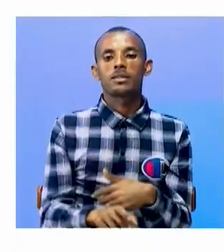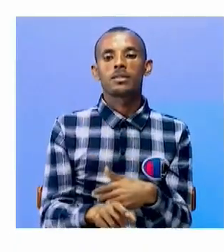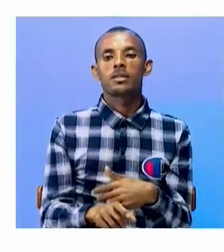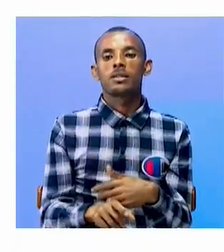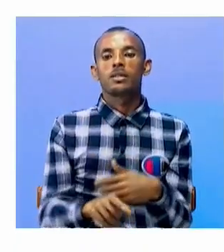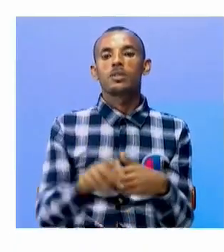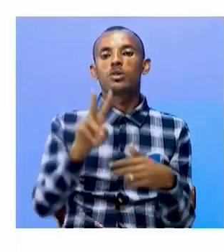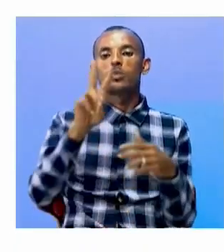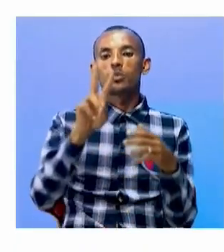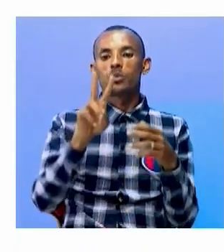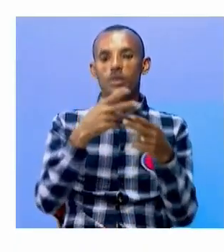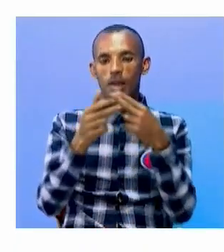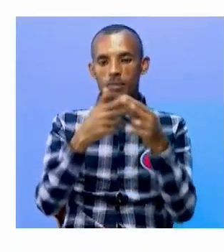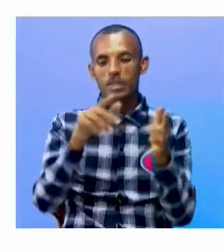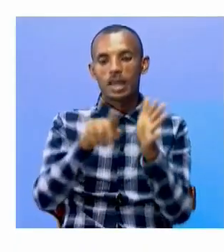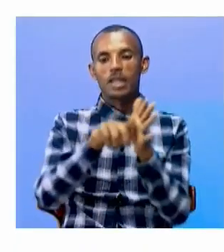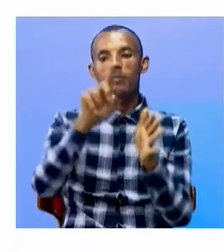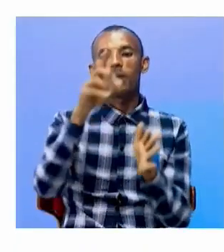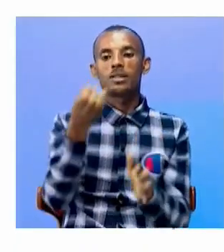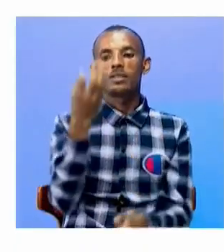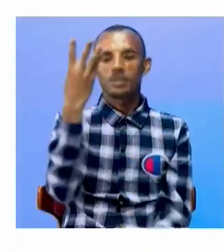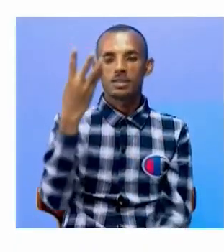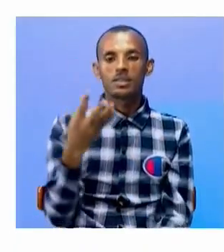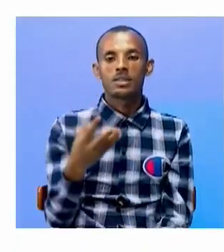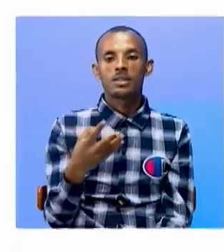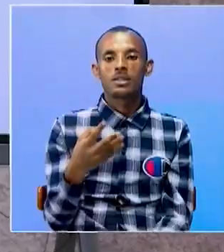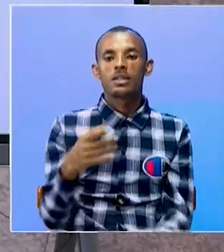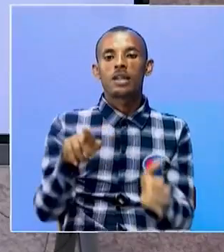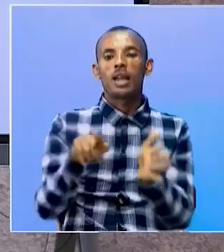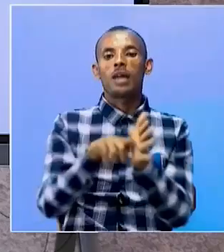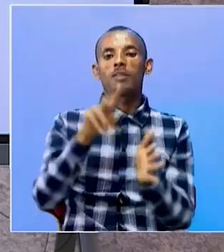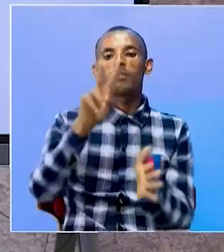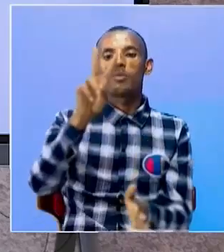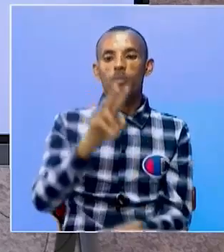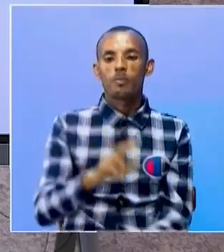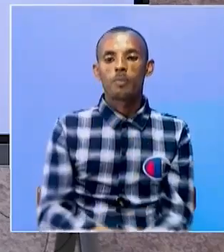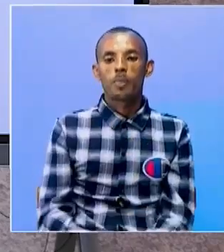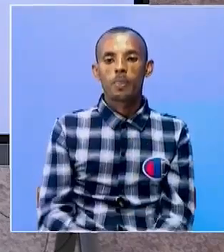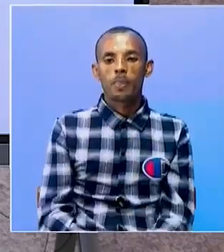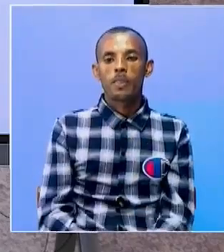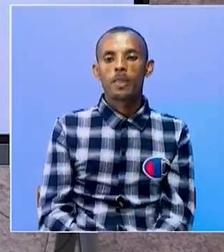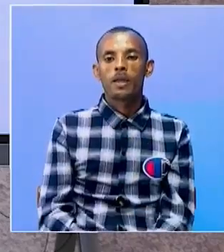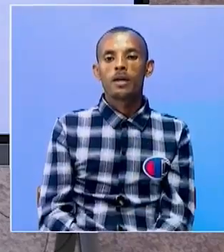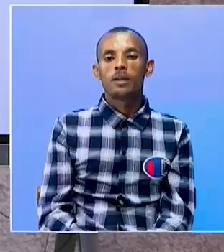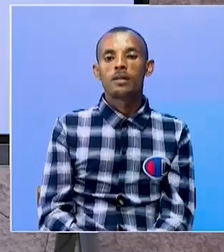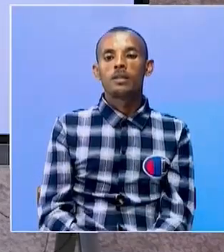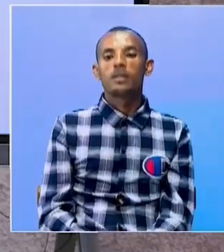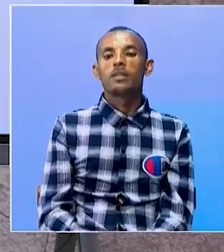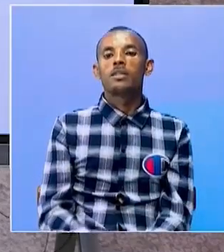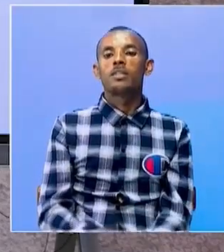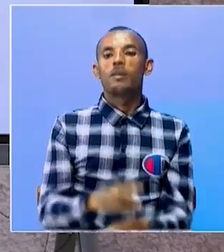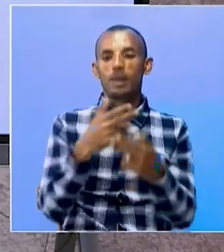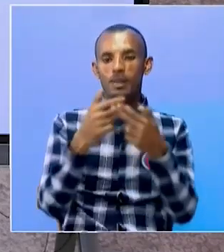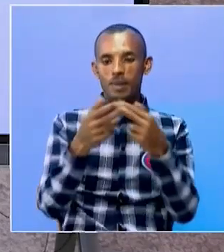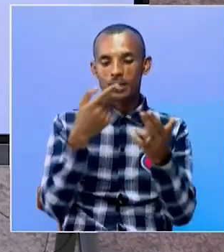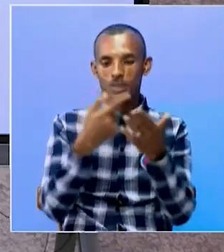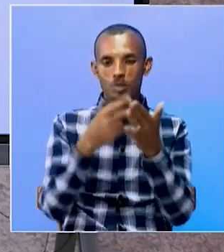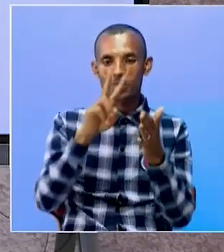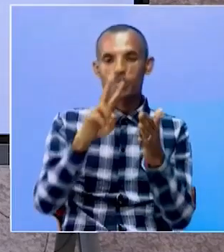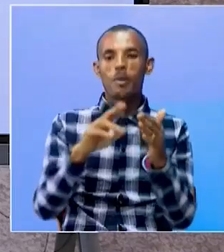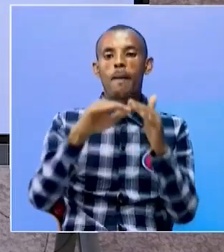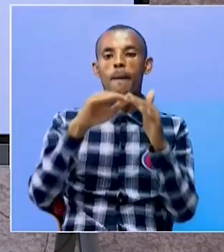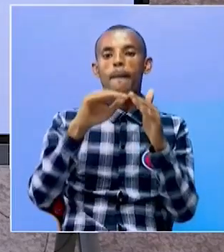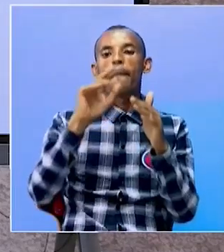and -1, the product becomes this, -2. Let's multiply this 2.